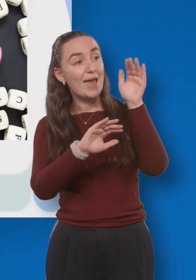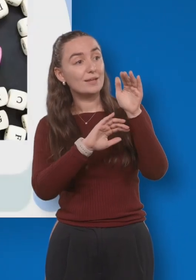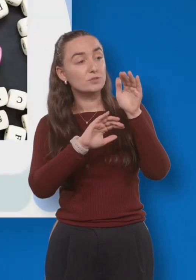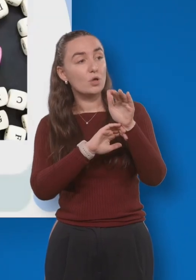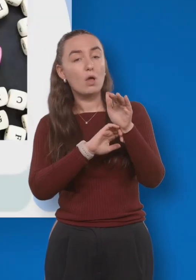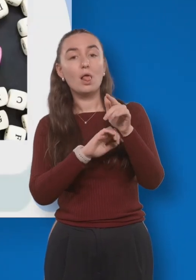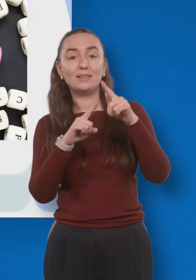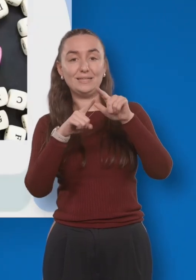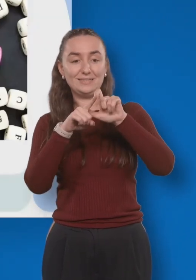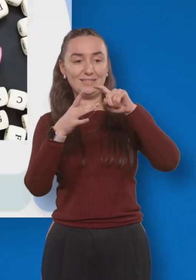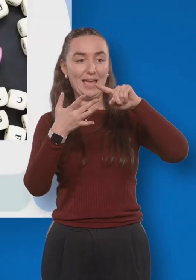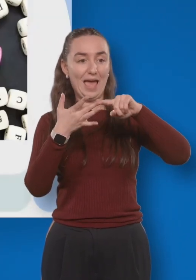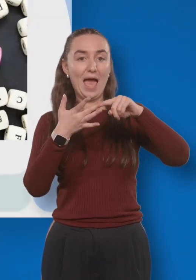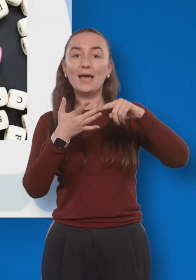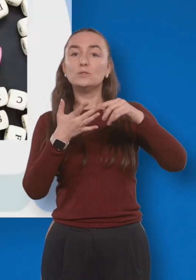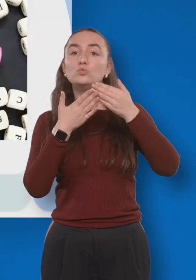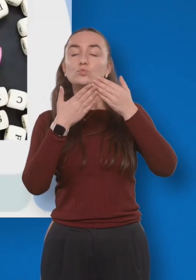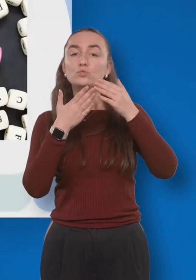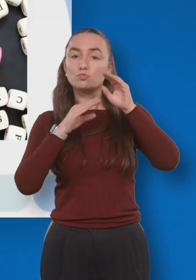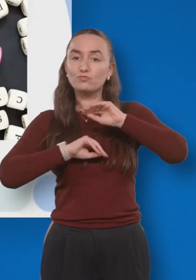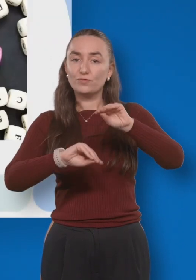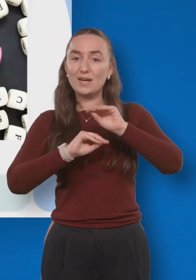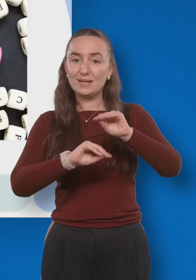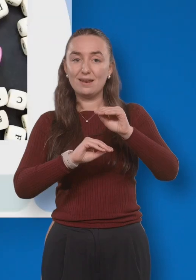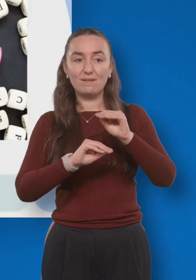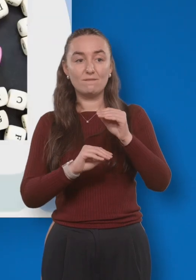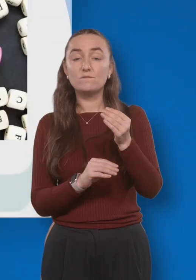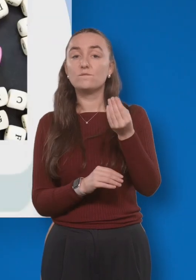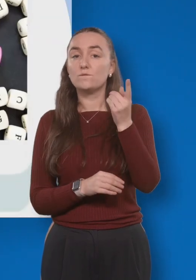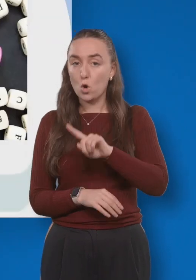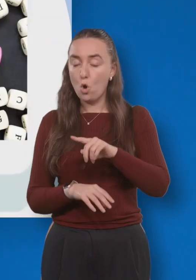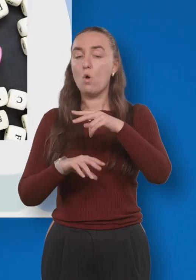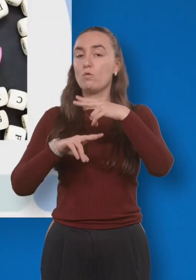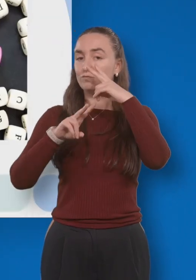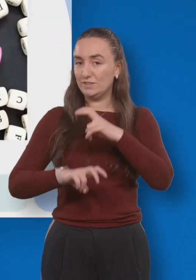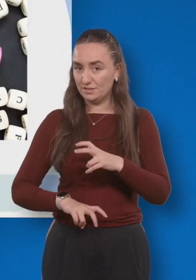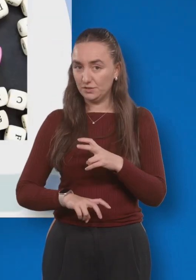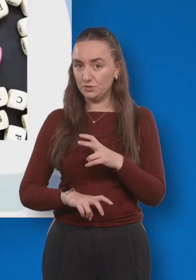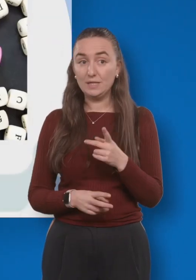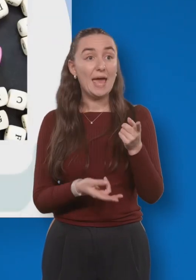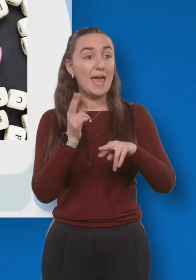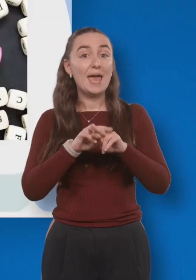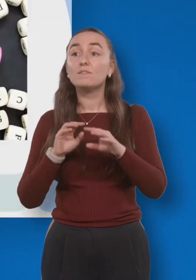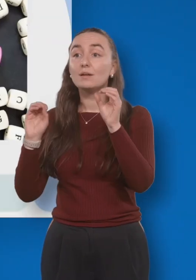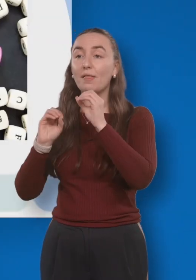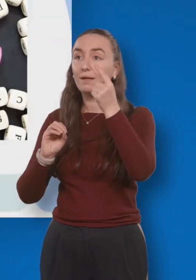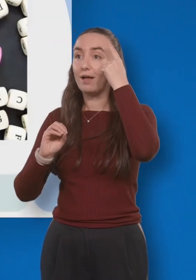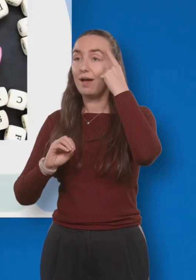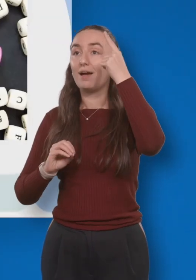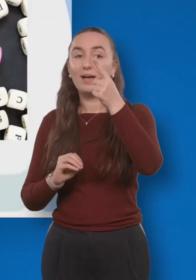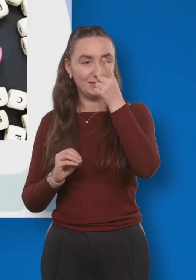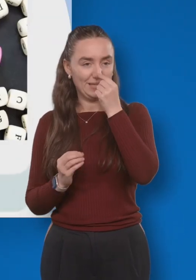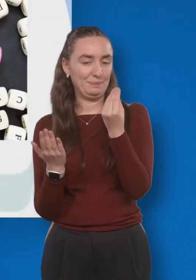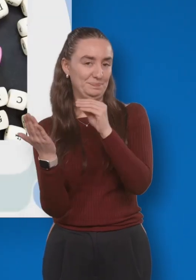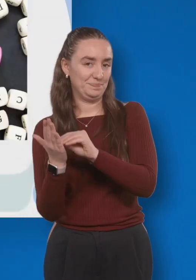And if you don't have any on the top of your head, probably this is one of those questions where we can actually do some research and probably put it in